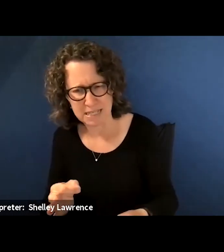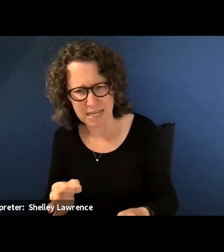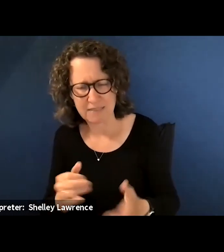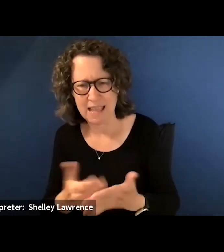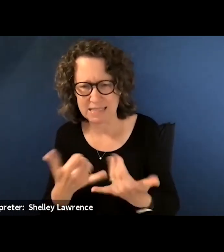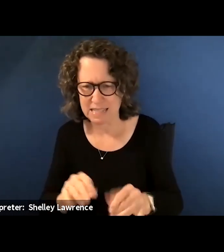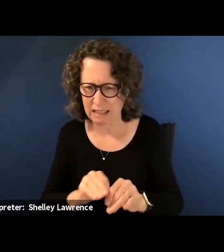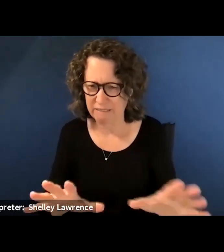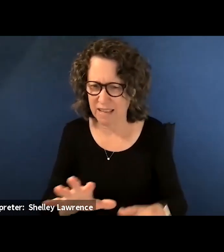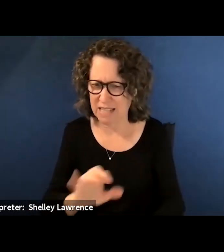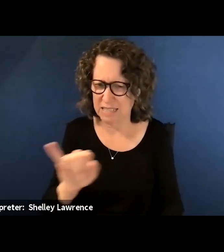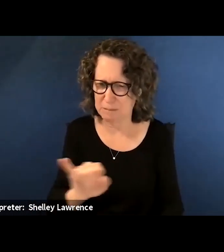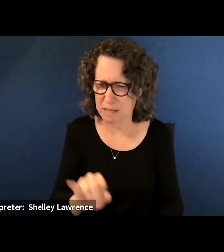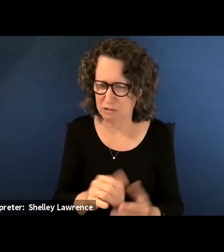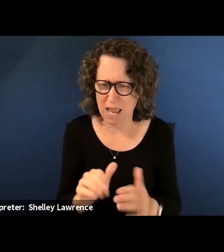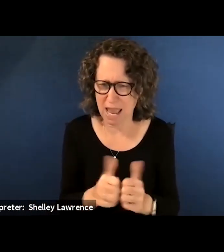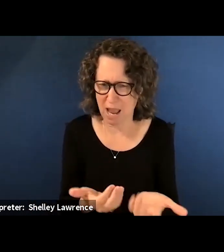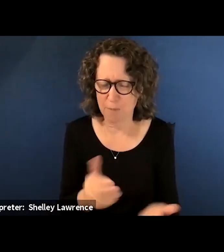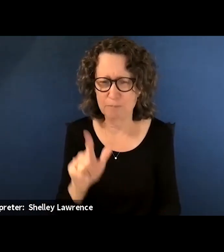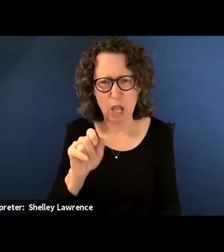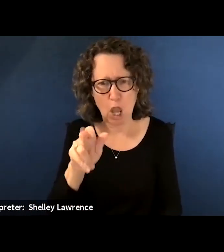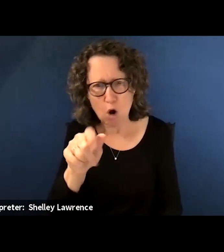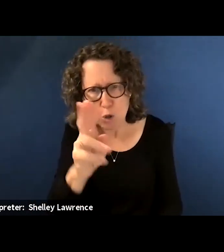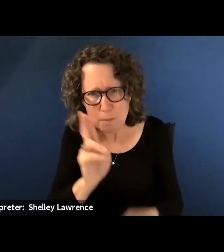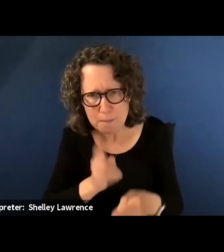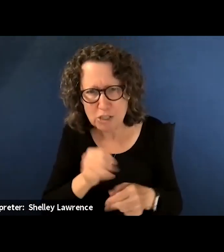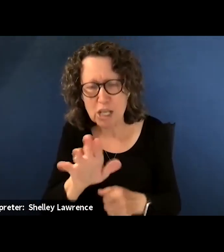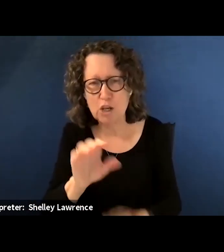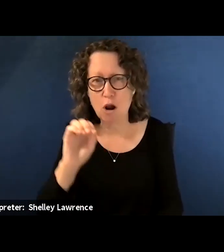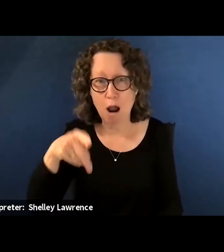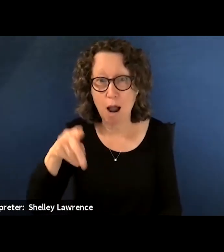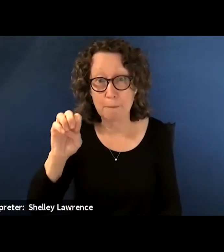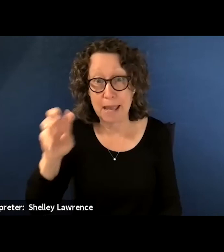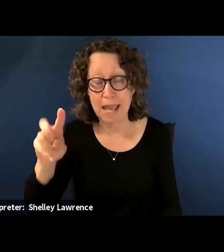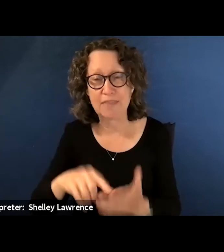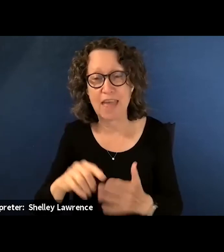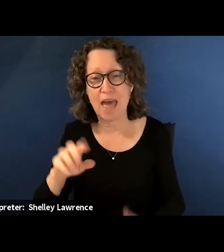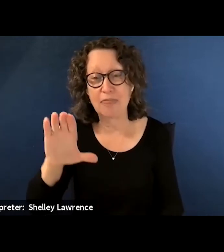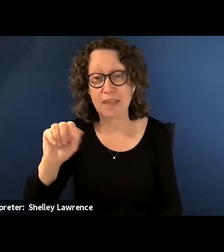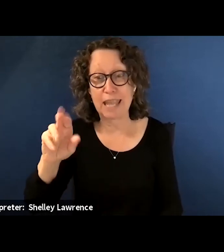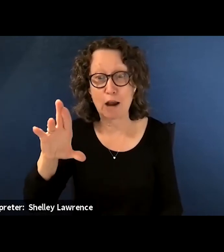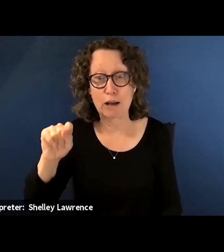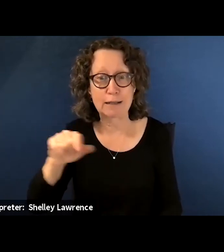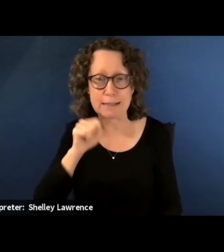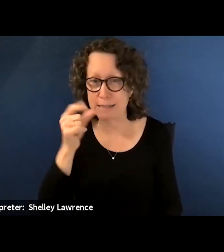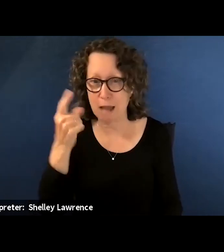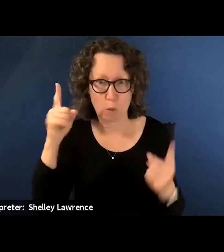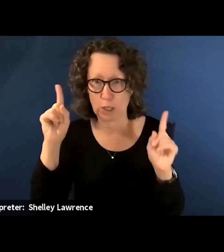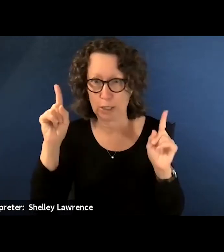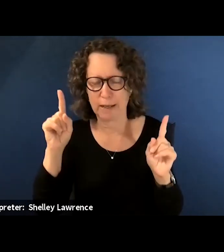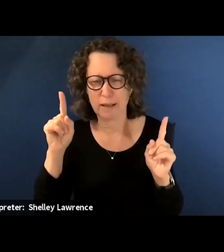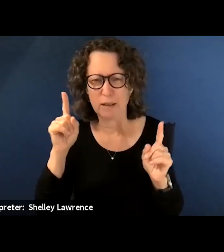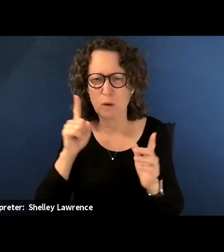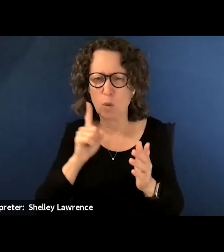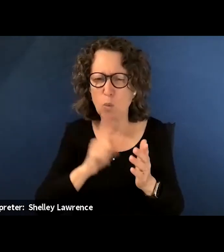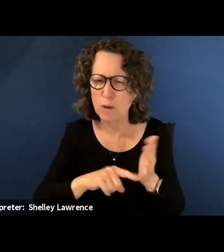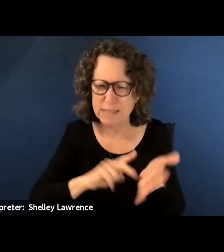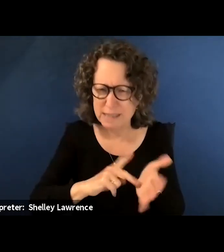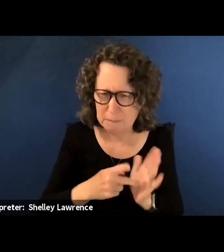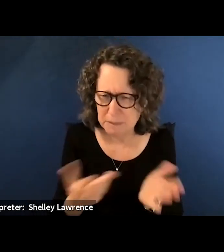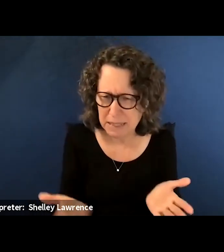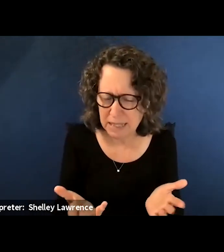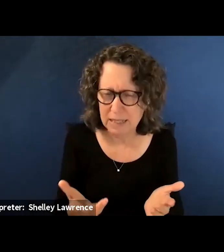spreads infection? Laura, you mentioned in your op-ed that the carrot isn't working. What is the connotation of